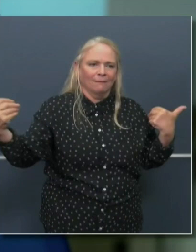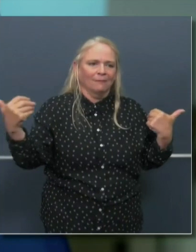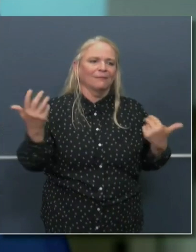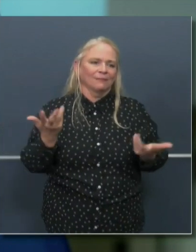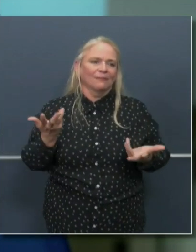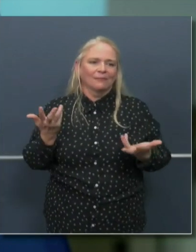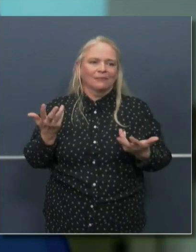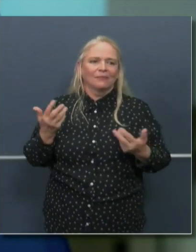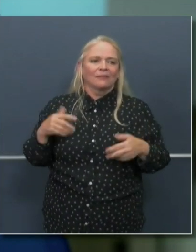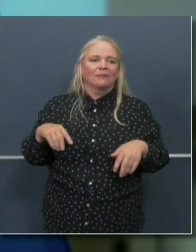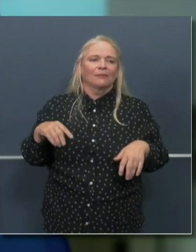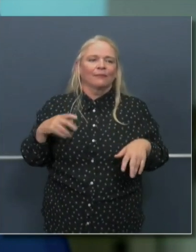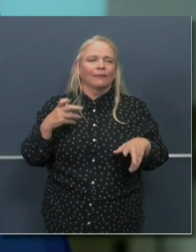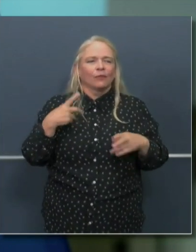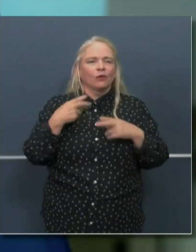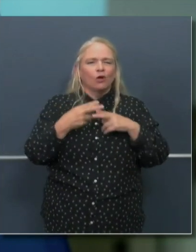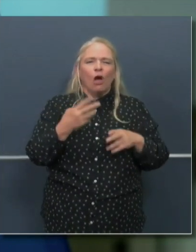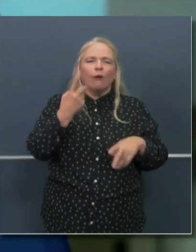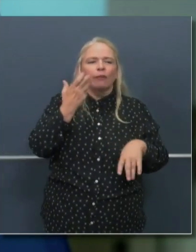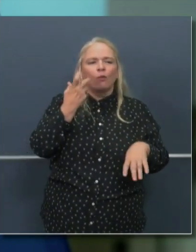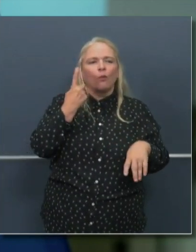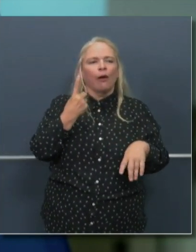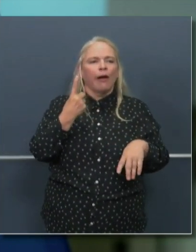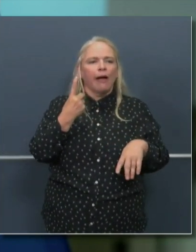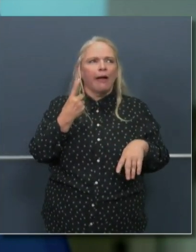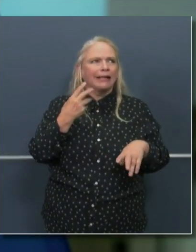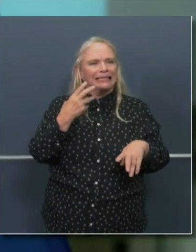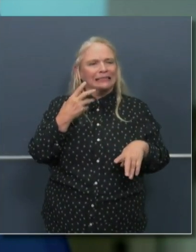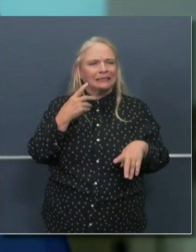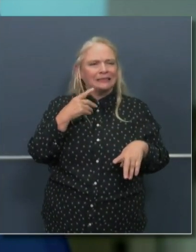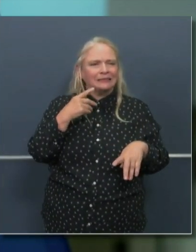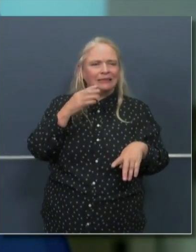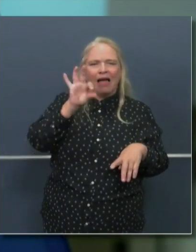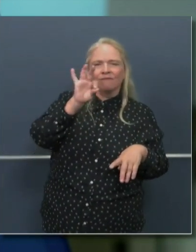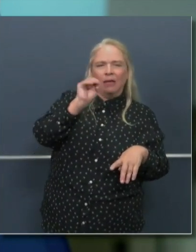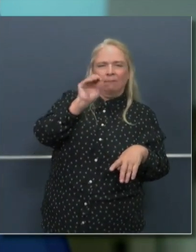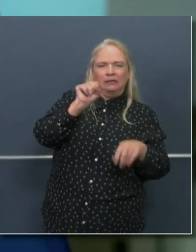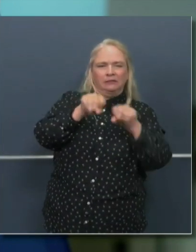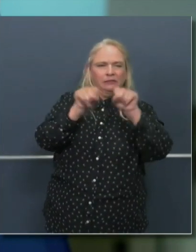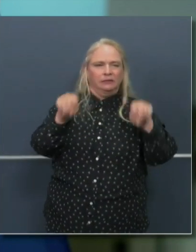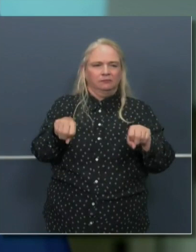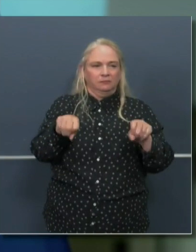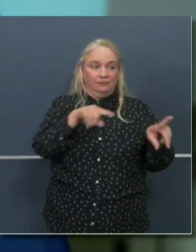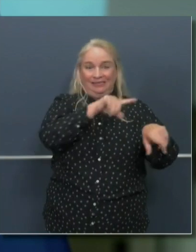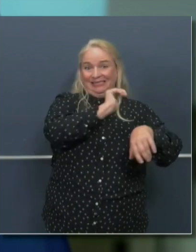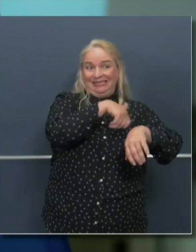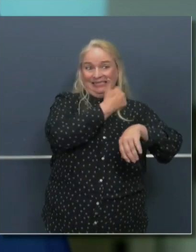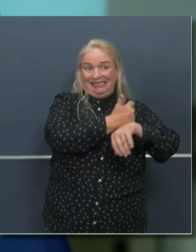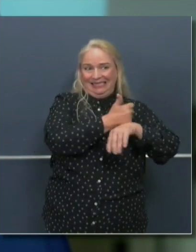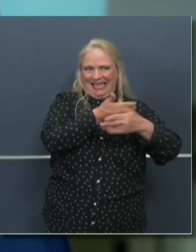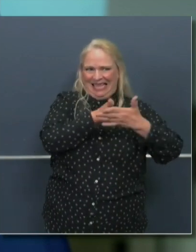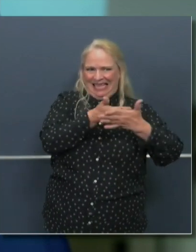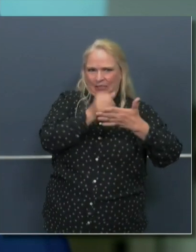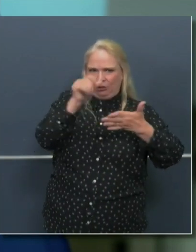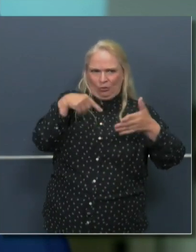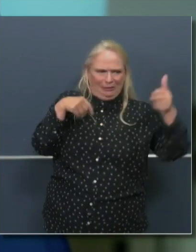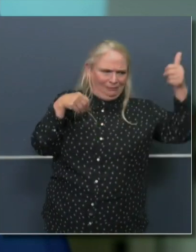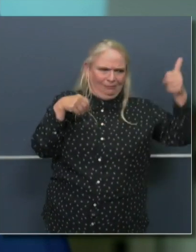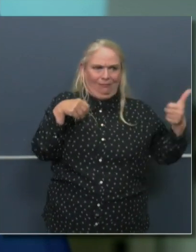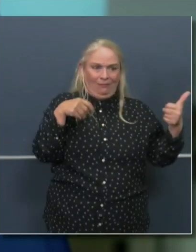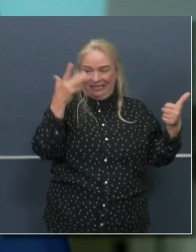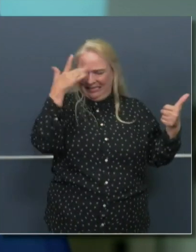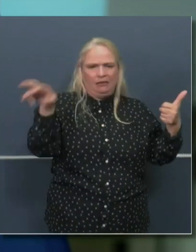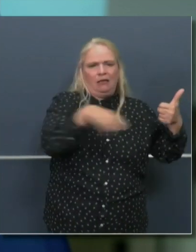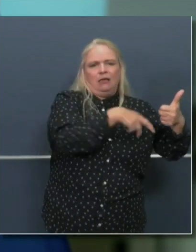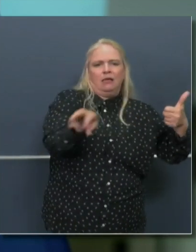sites to San Quentin proper. I visited Vacaville Prison yesterday, where we're doing the same there